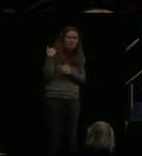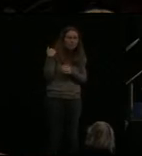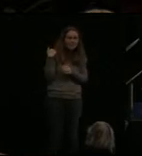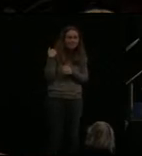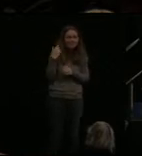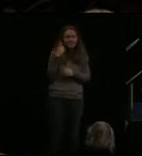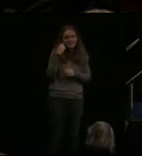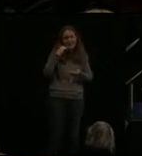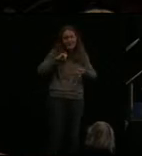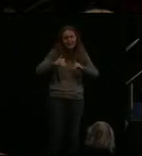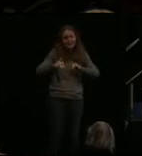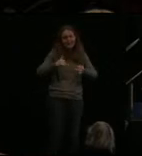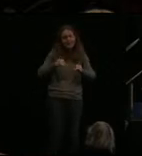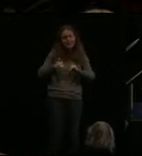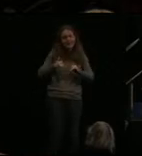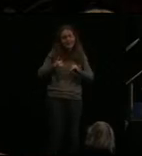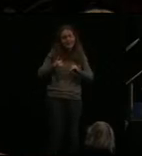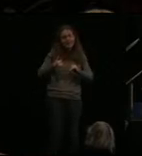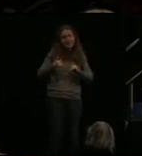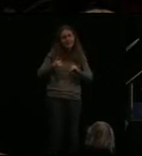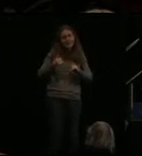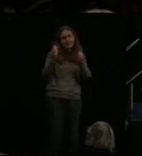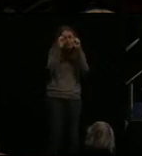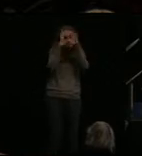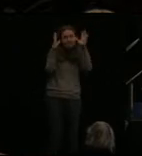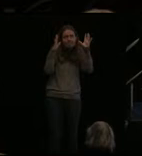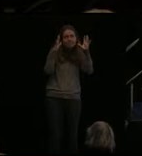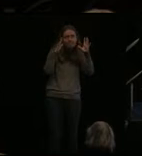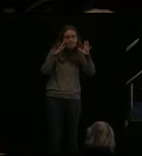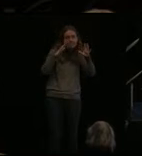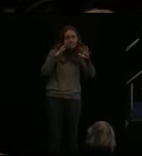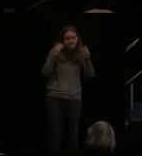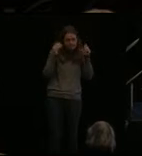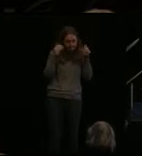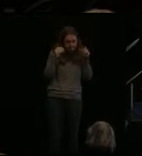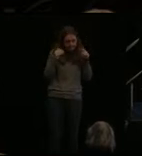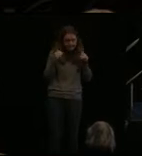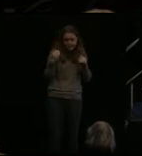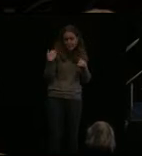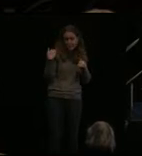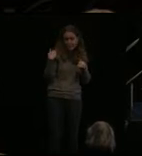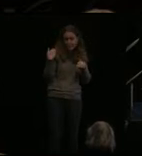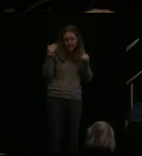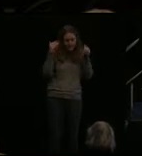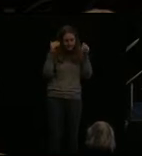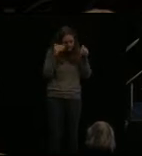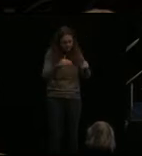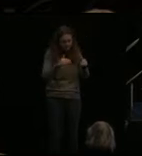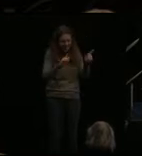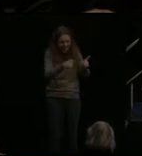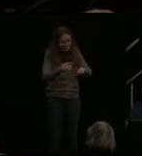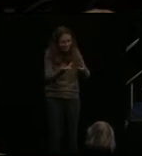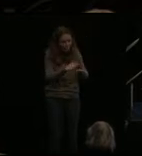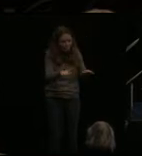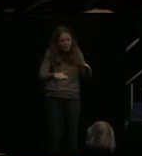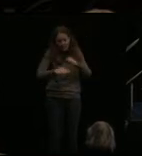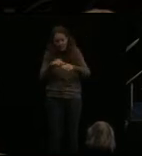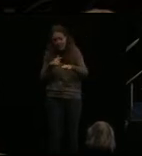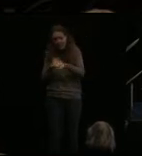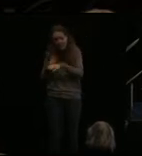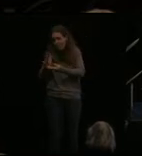can sometimes paint a picture of our calling being, it's this. Like for me, is it India, is it not? Is it full-time mission, is it not? Is